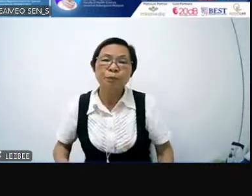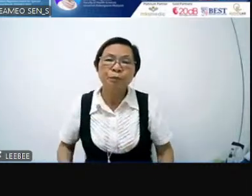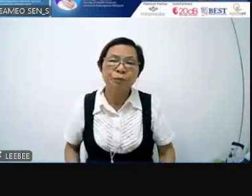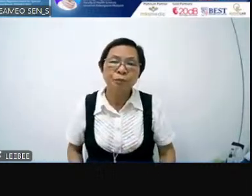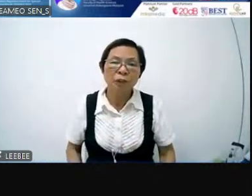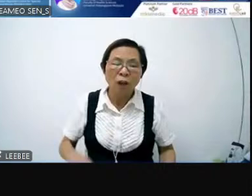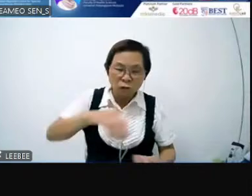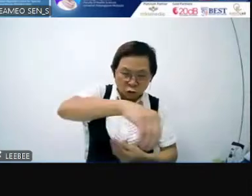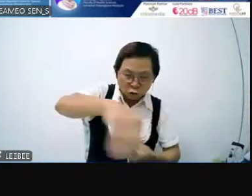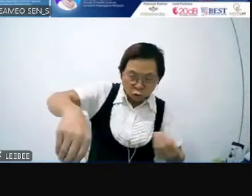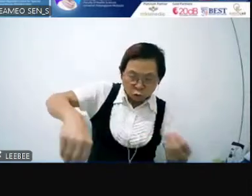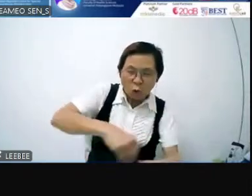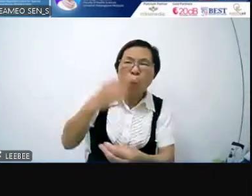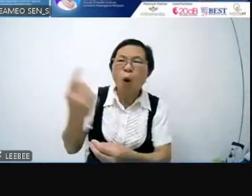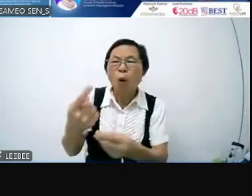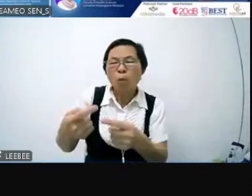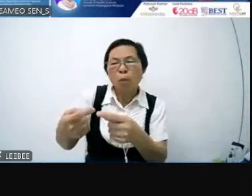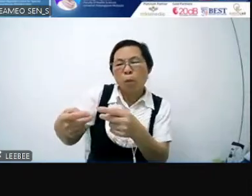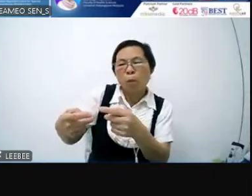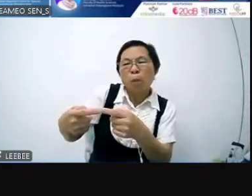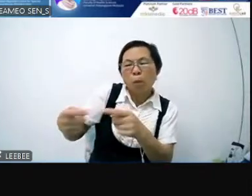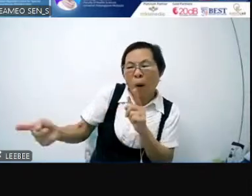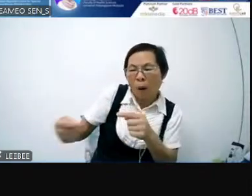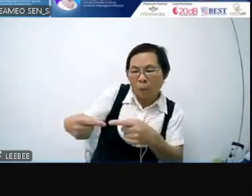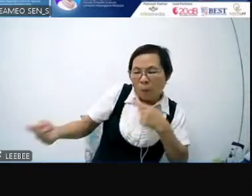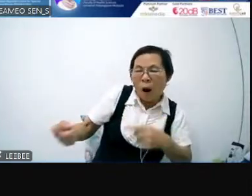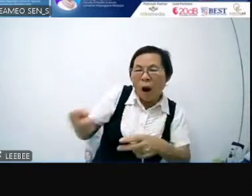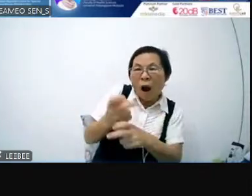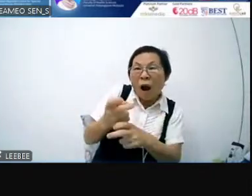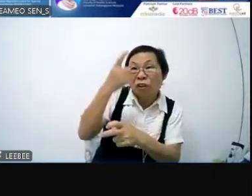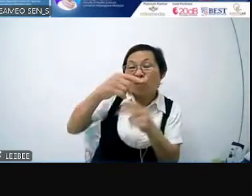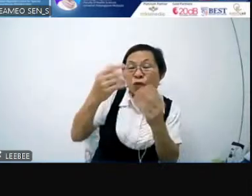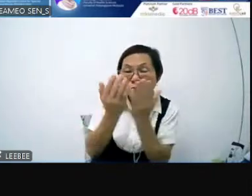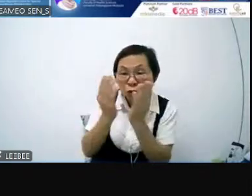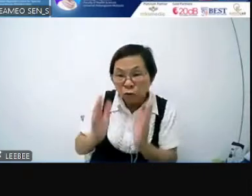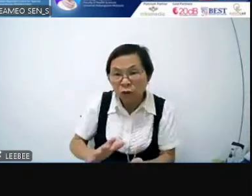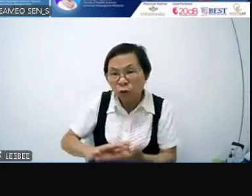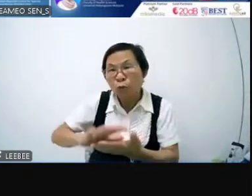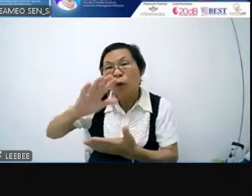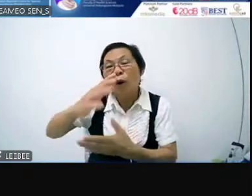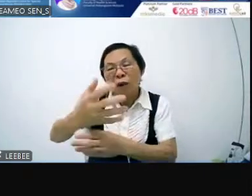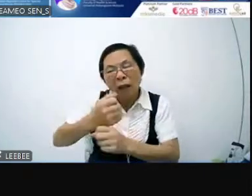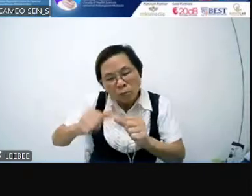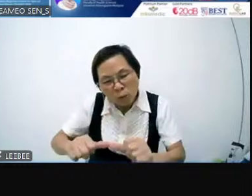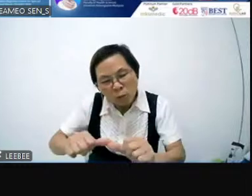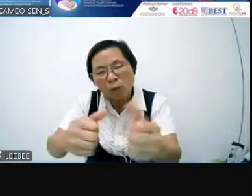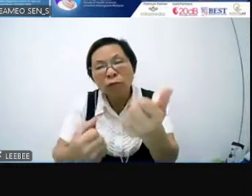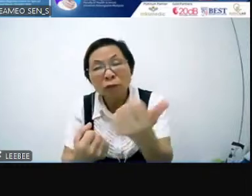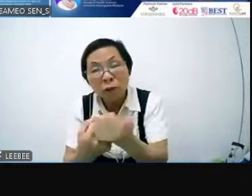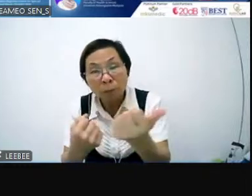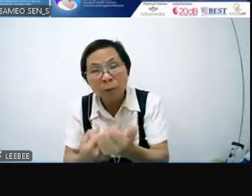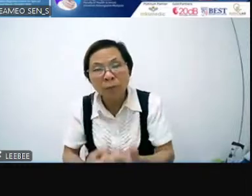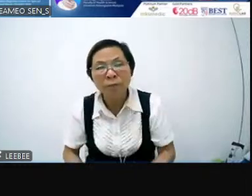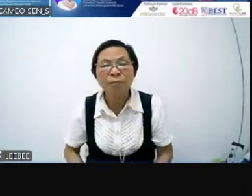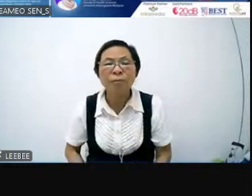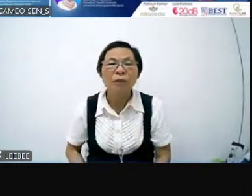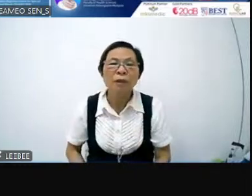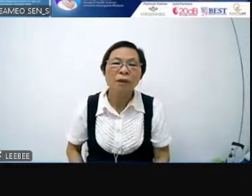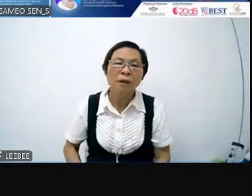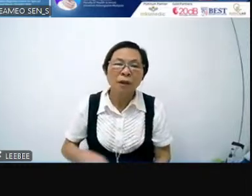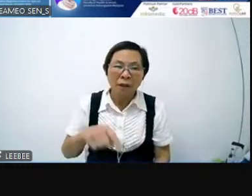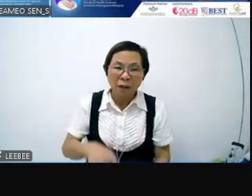often disconnected, making it harder for students to receive consistent support. A key reason for this could be the